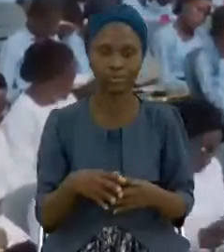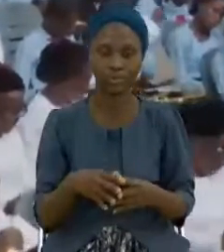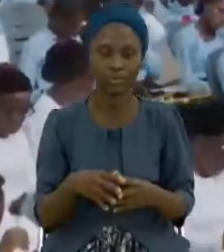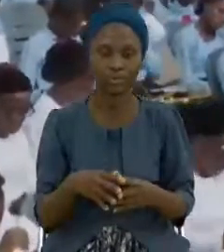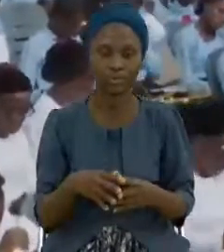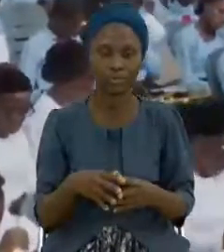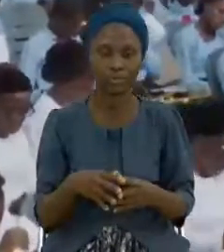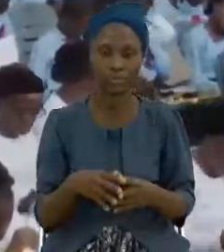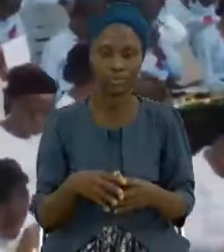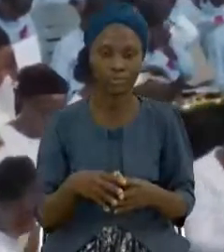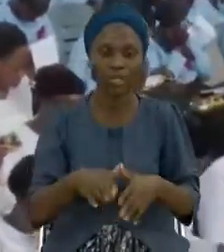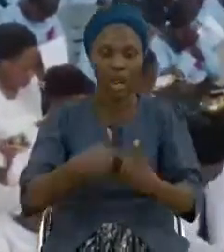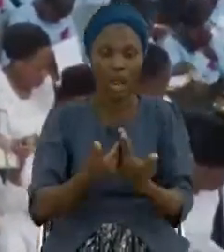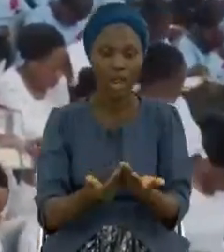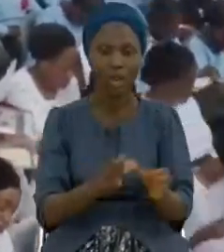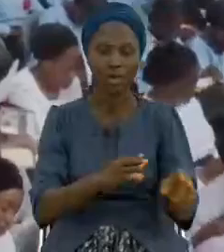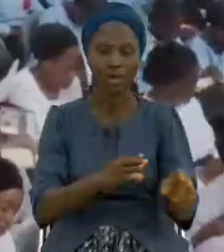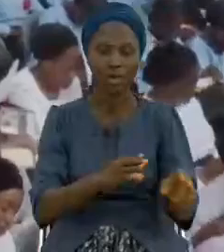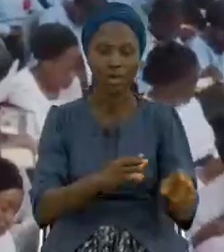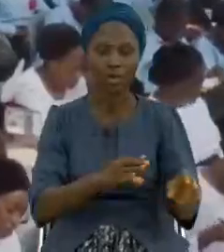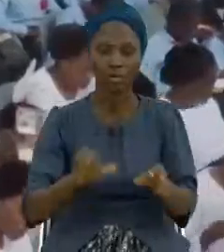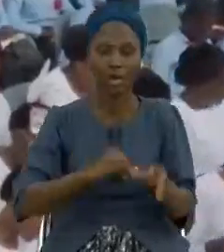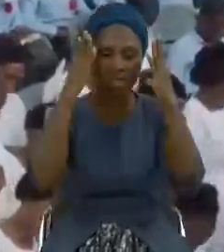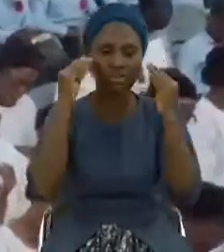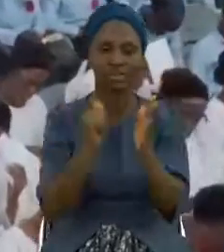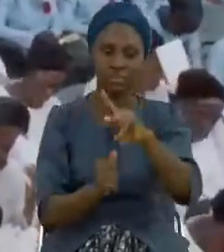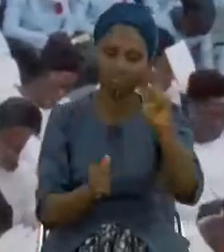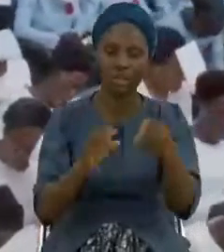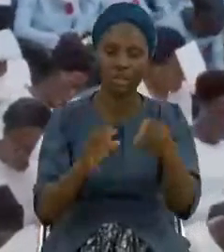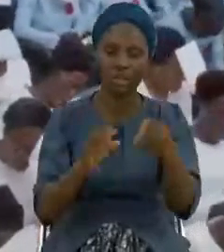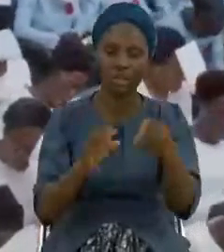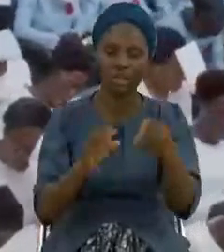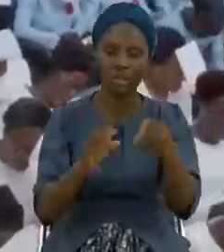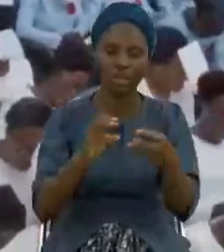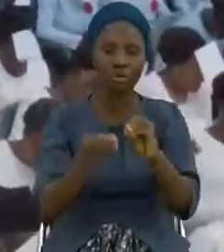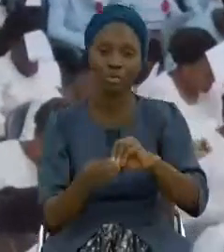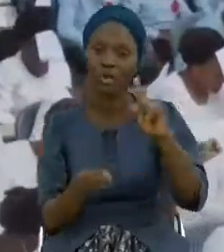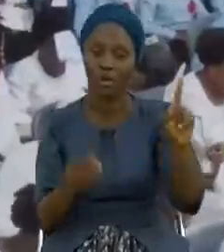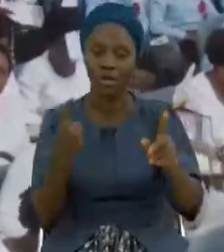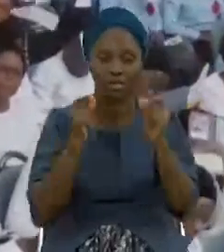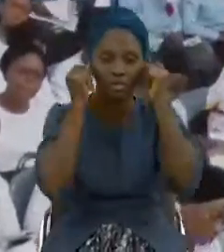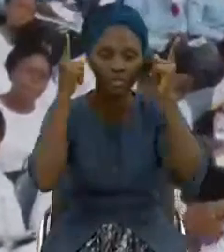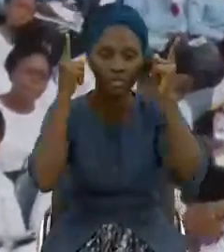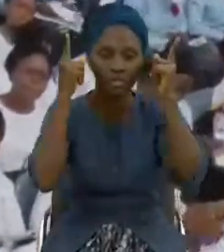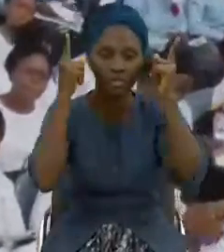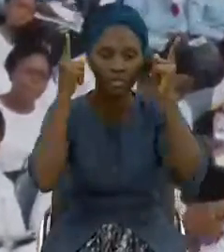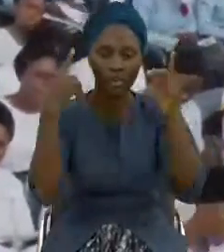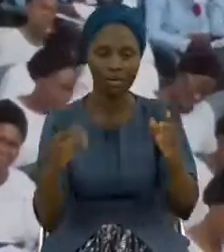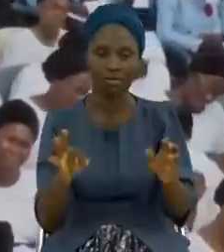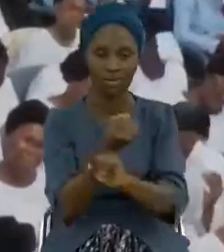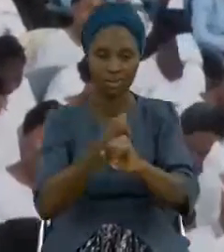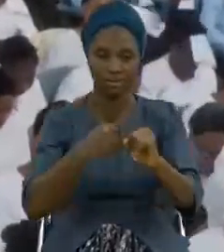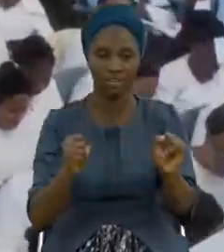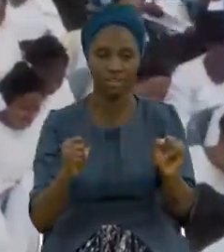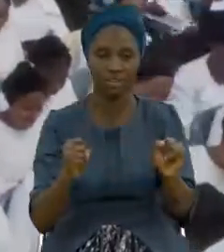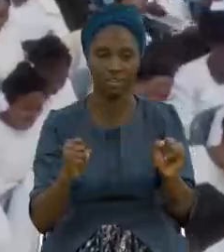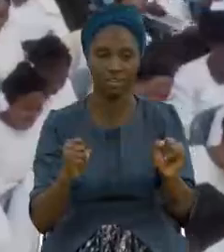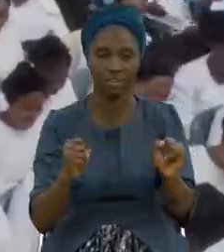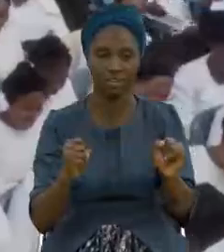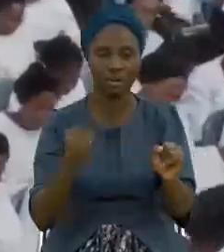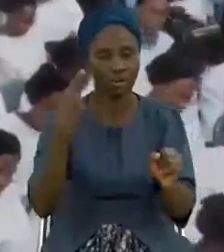that? Number one, the marvels of salvation for pardoned sinners. We're looking at